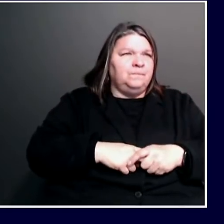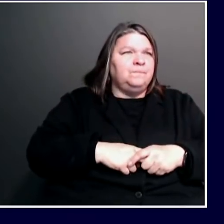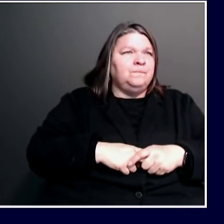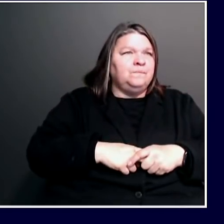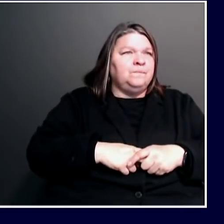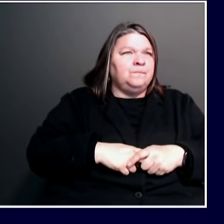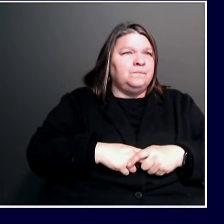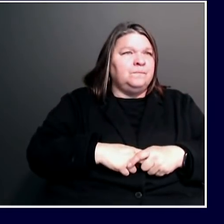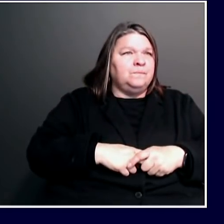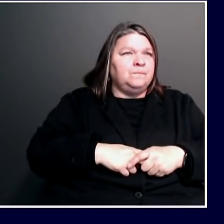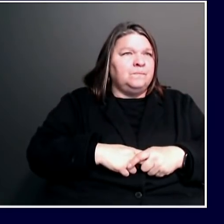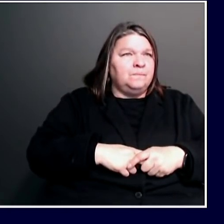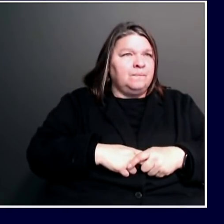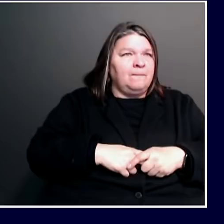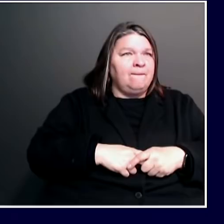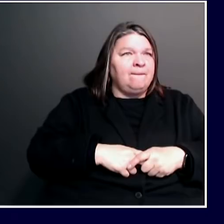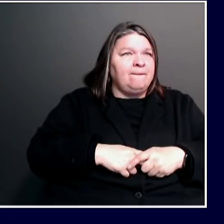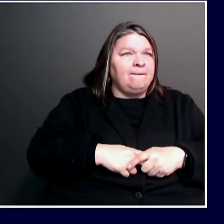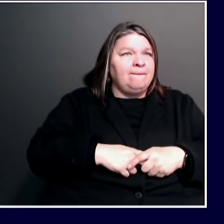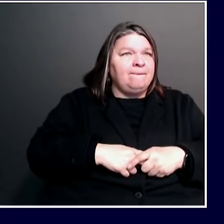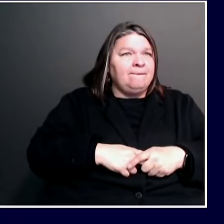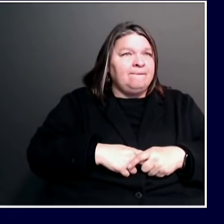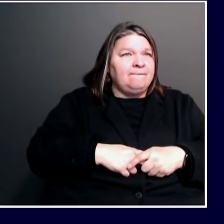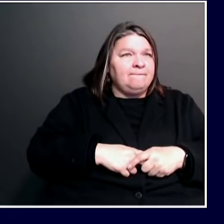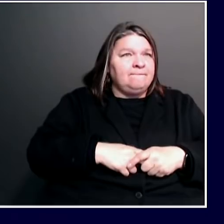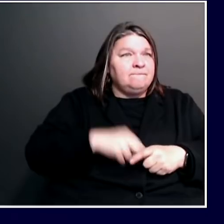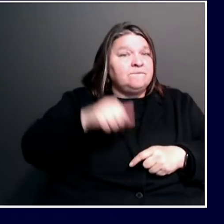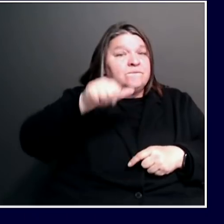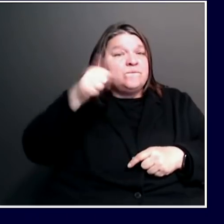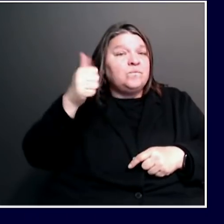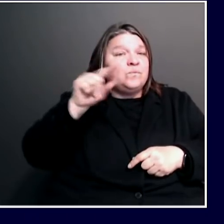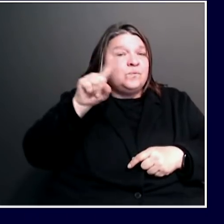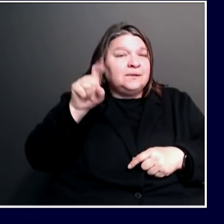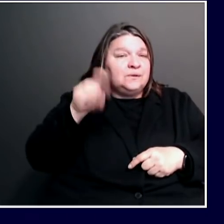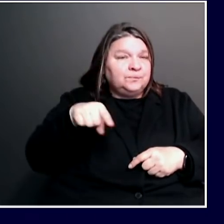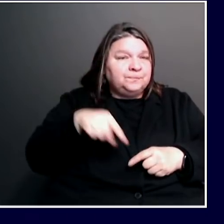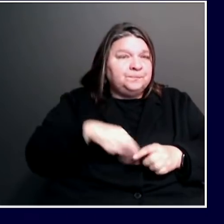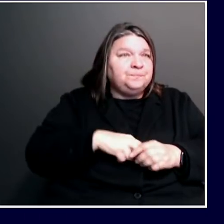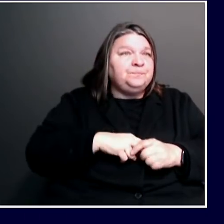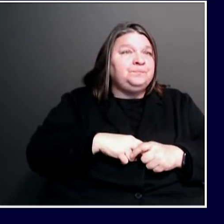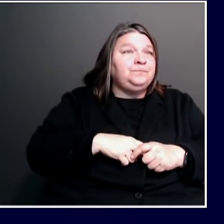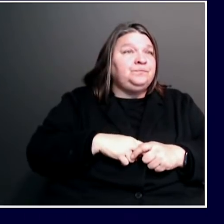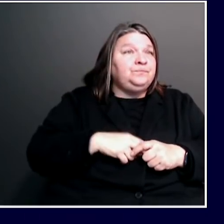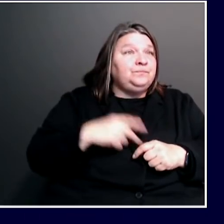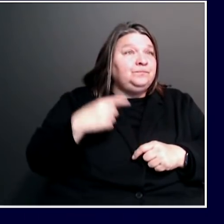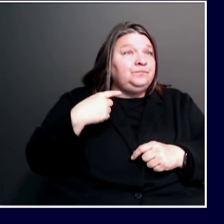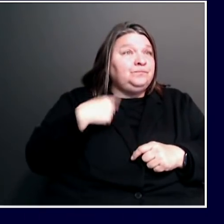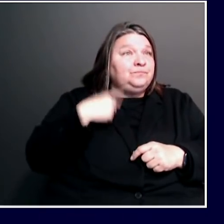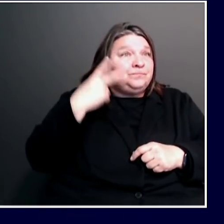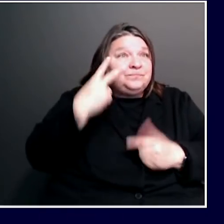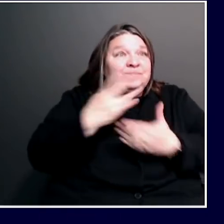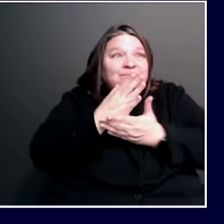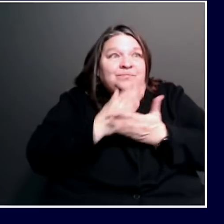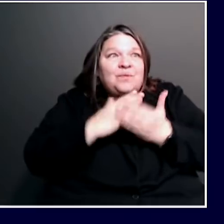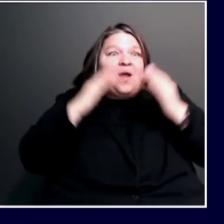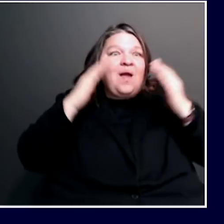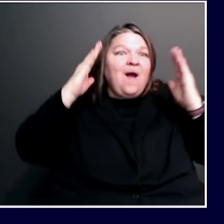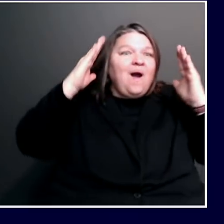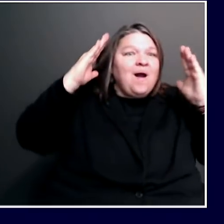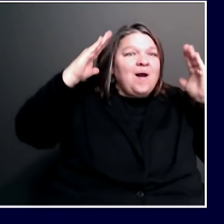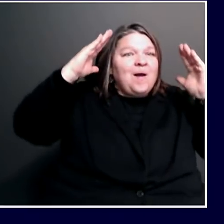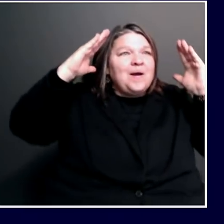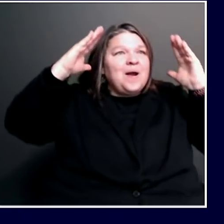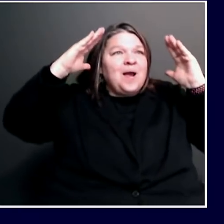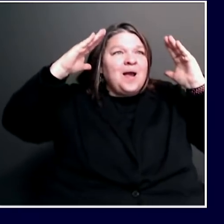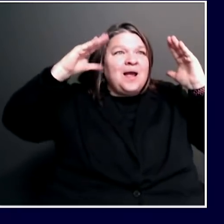Great. And just one other related question. We've seen signs of hope like this before, and the virus has bounced